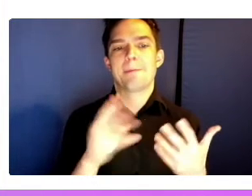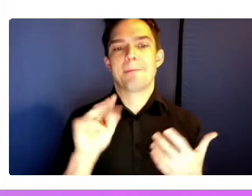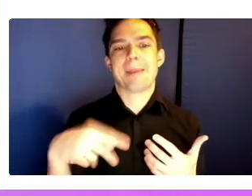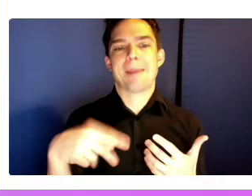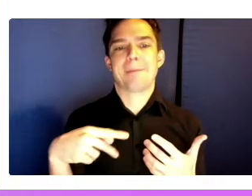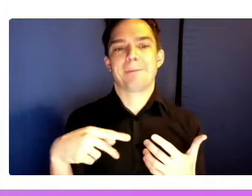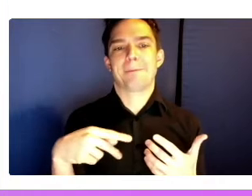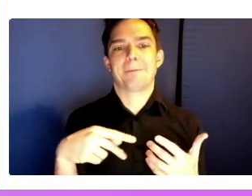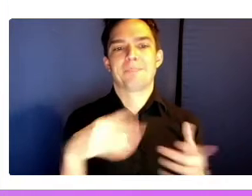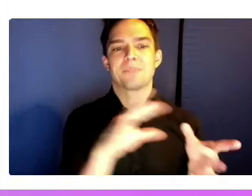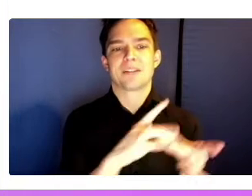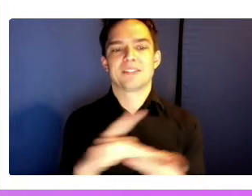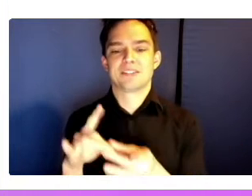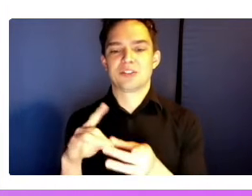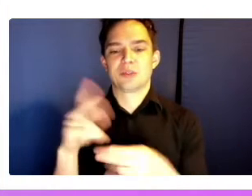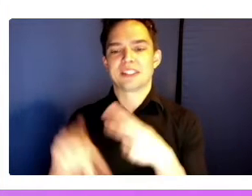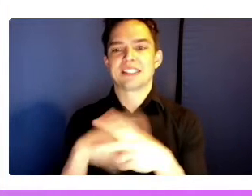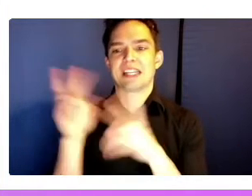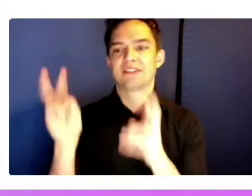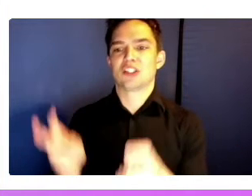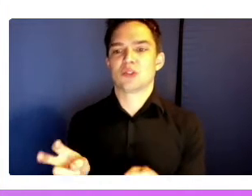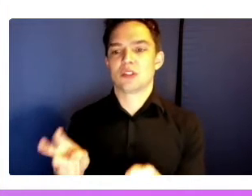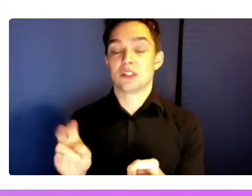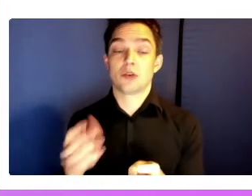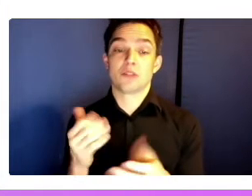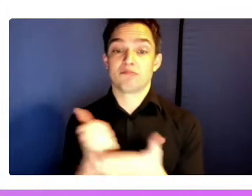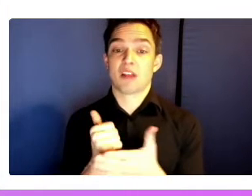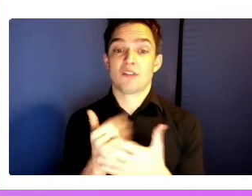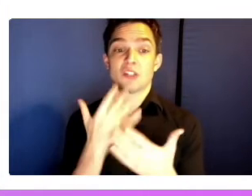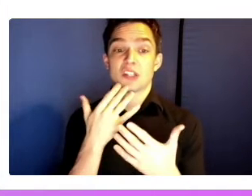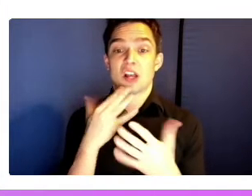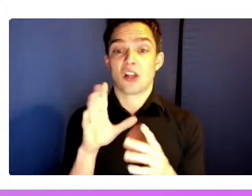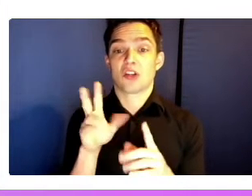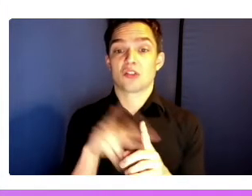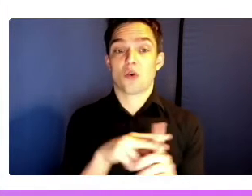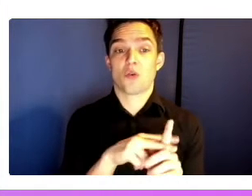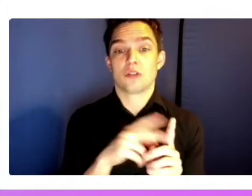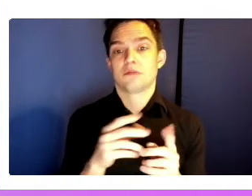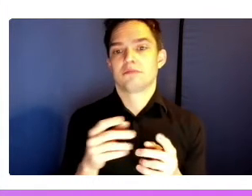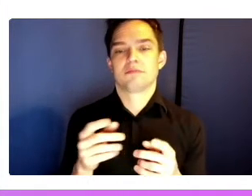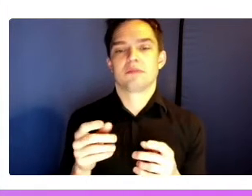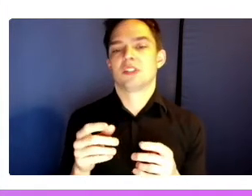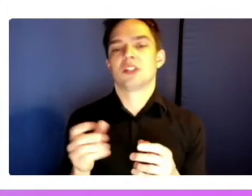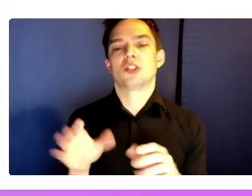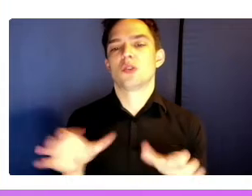of issue. And I thought that was very helpful to color code them. Take this as far as you want to take this.